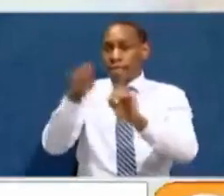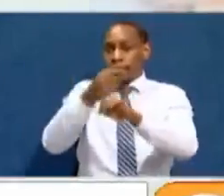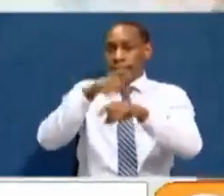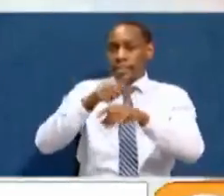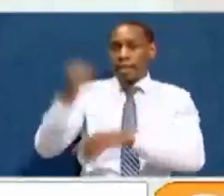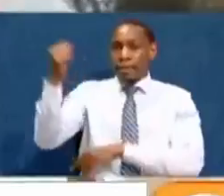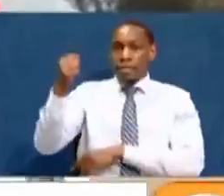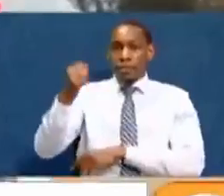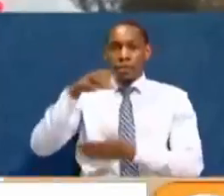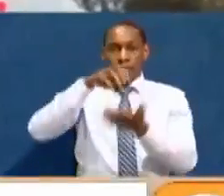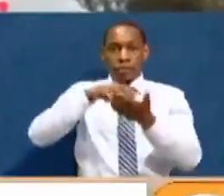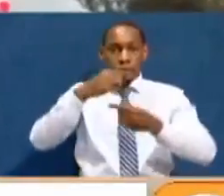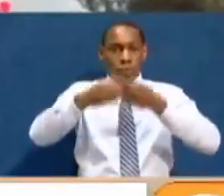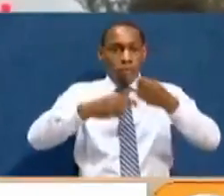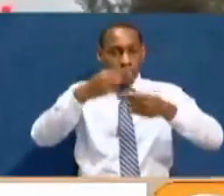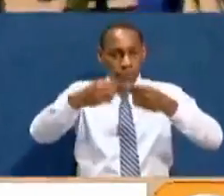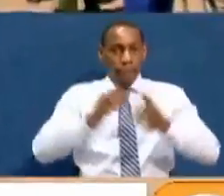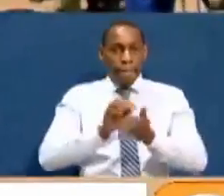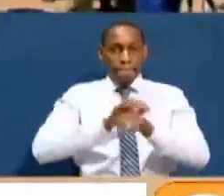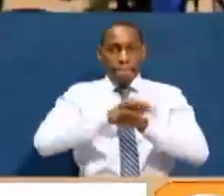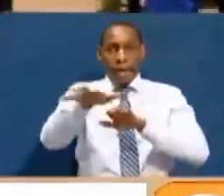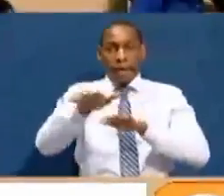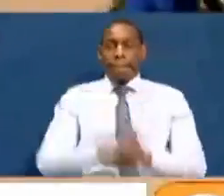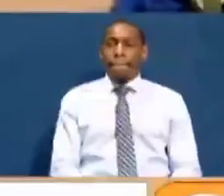time when political temperatures are rising by the day.